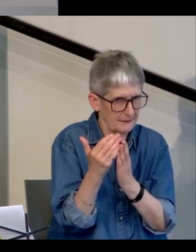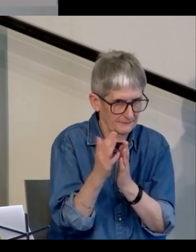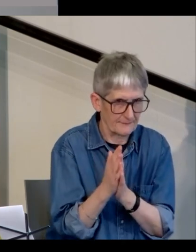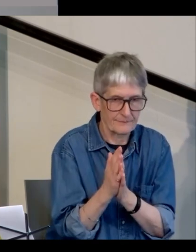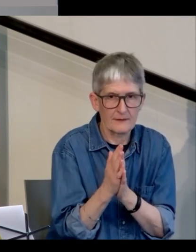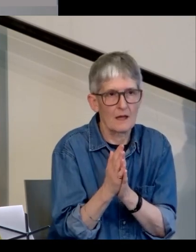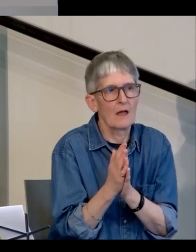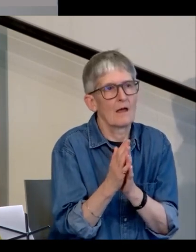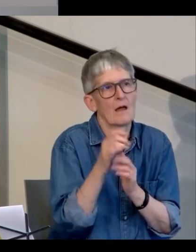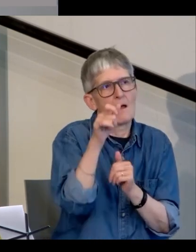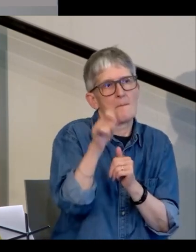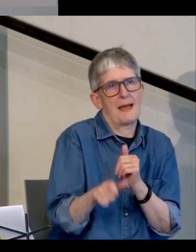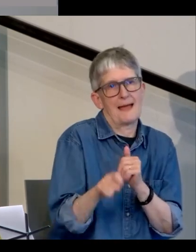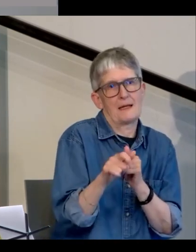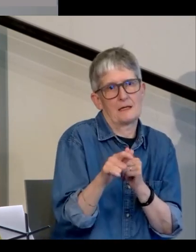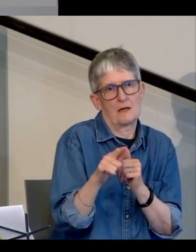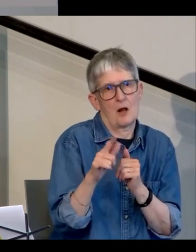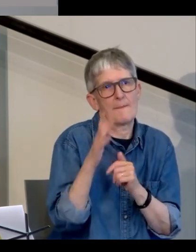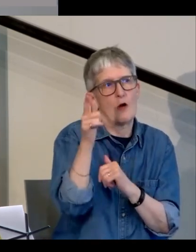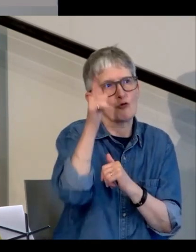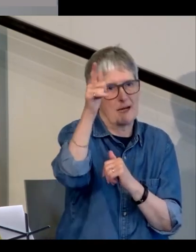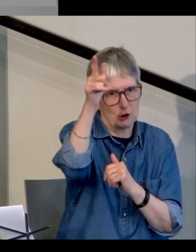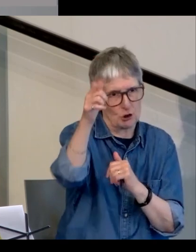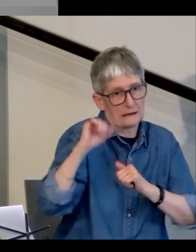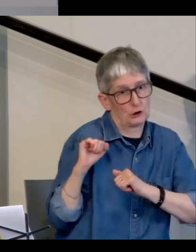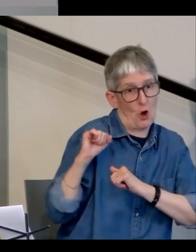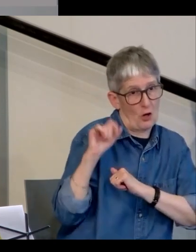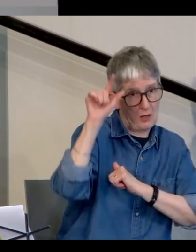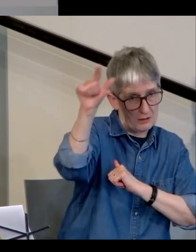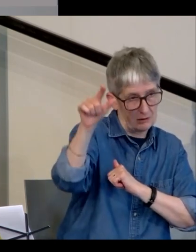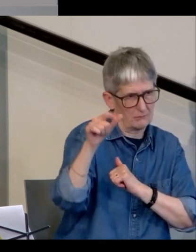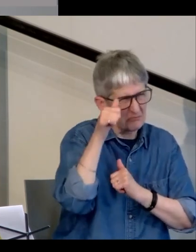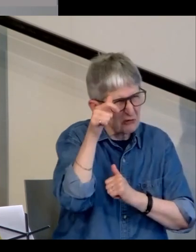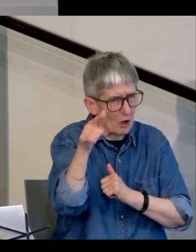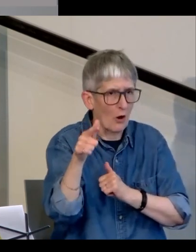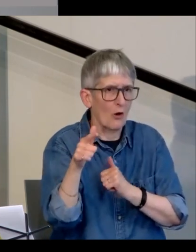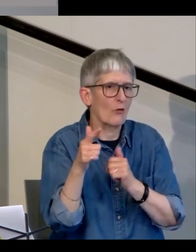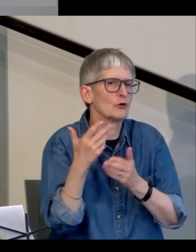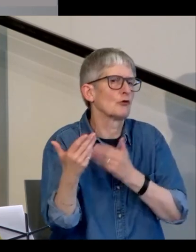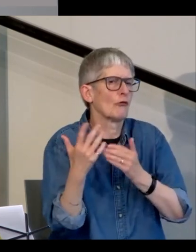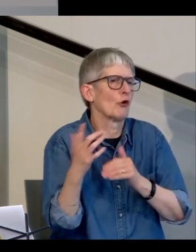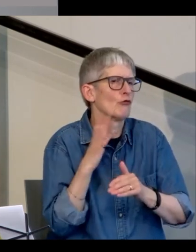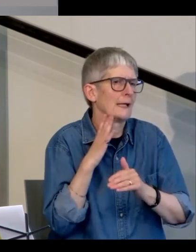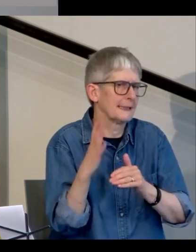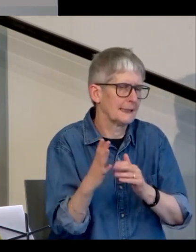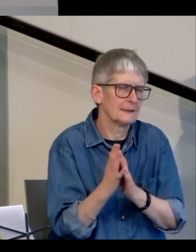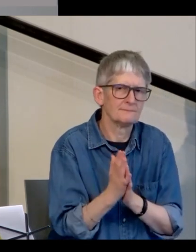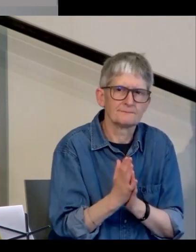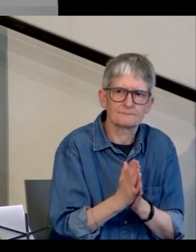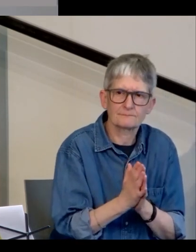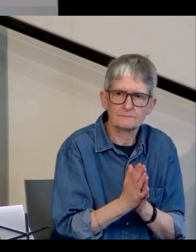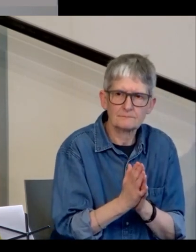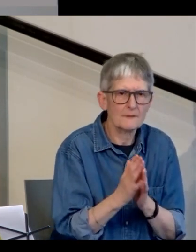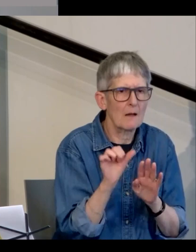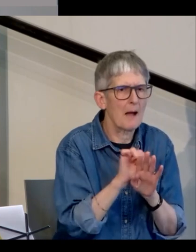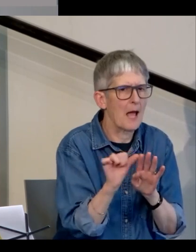in Scotland. And I imagine some of you will know about this story already if you're doing the Lectio 365